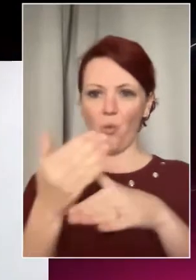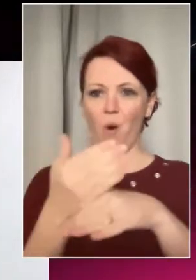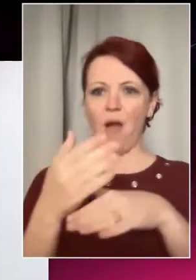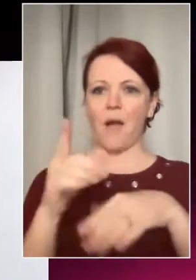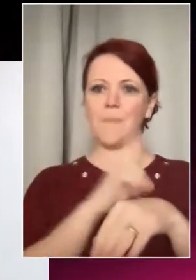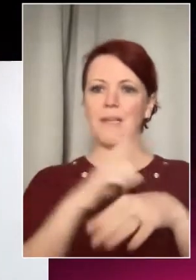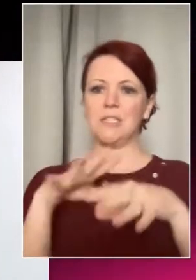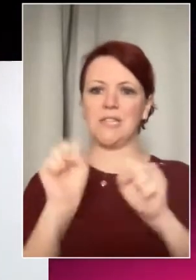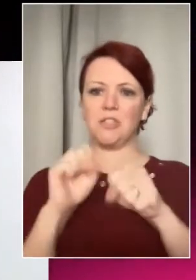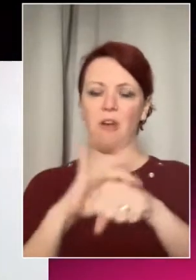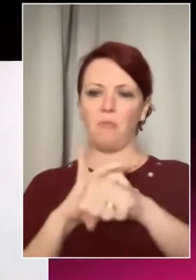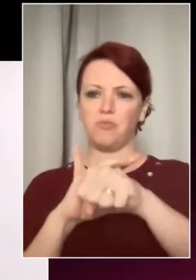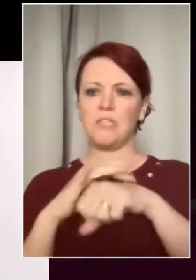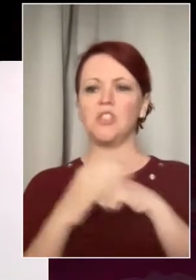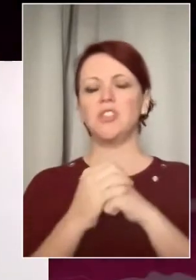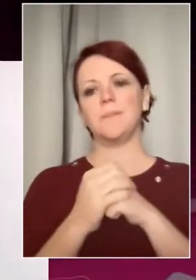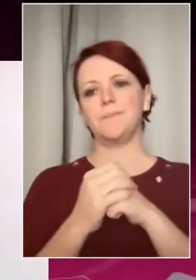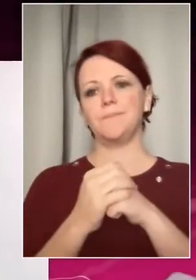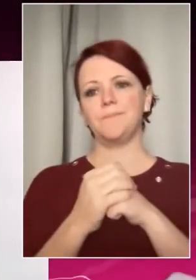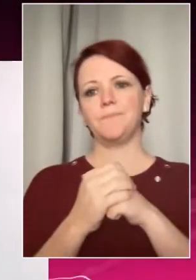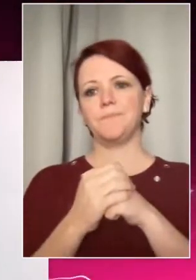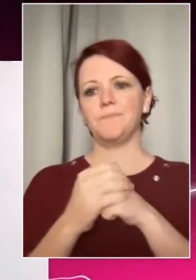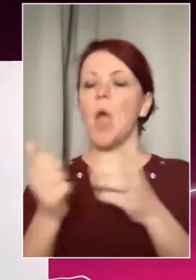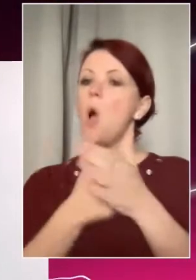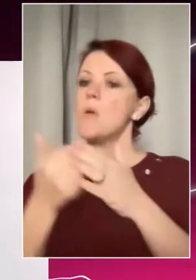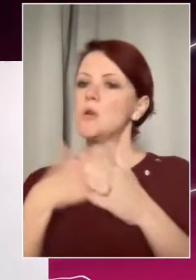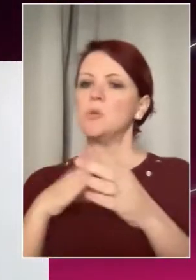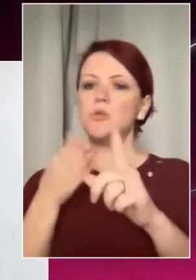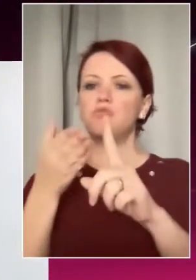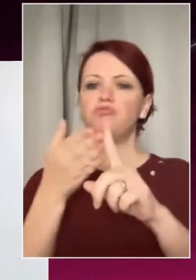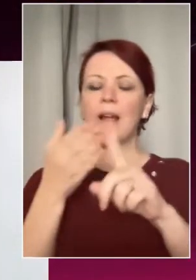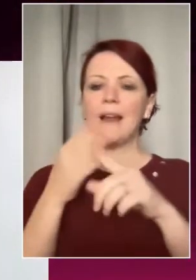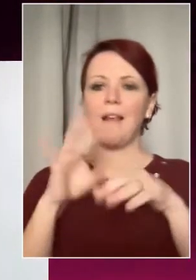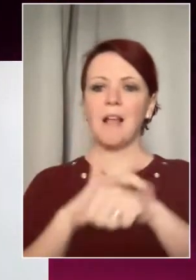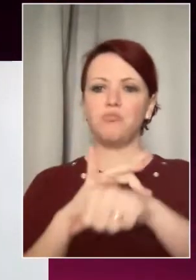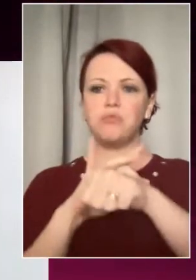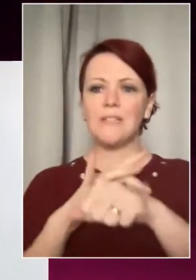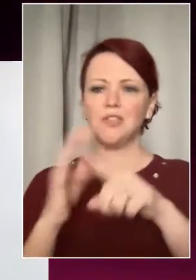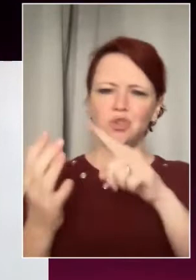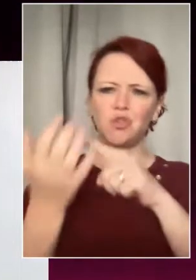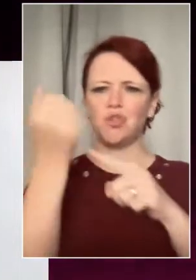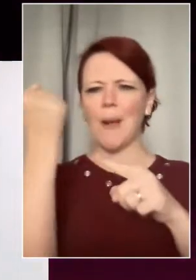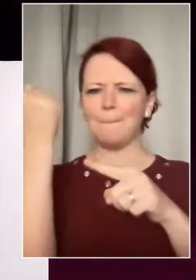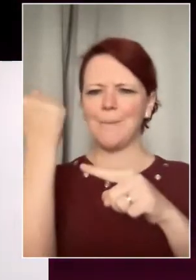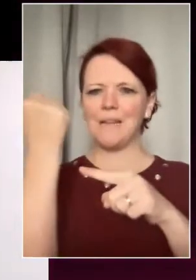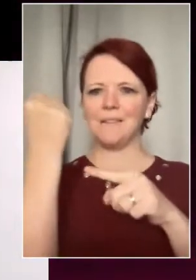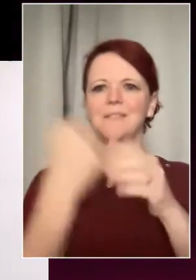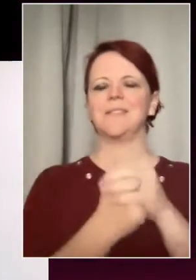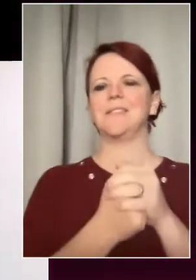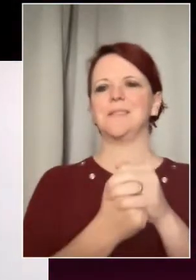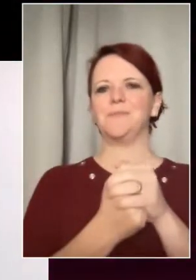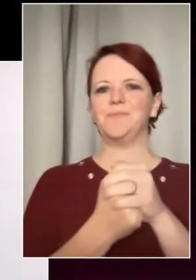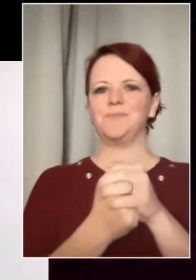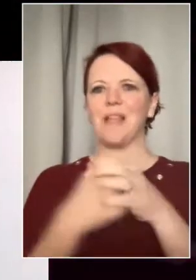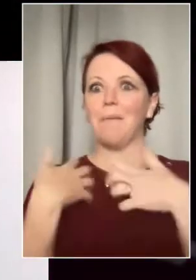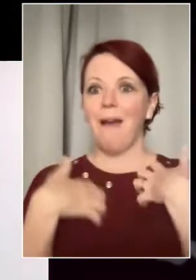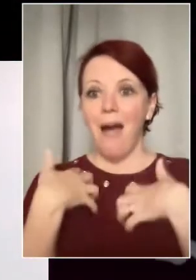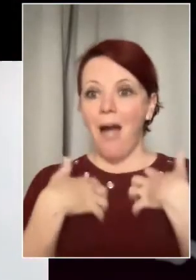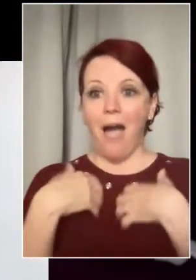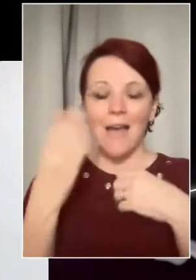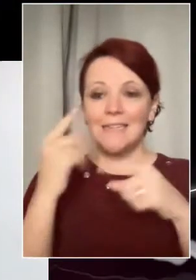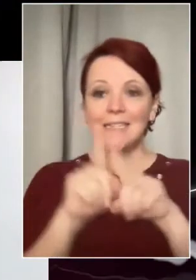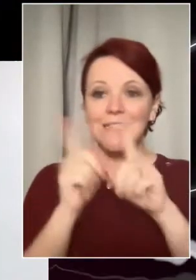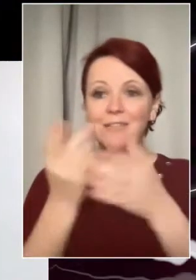to recognise apprentice champions, and I have to say I've been delighted to hear the stories of what our apprentice champion finalists do to promote the